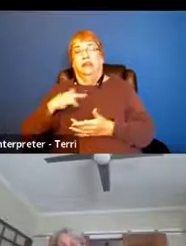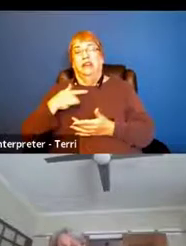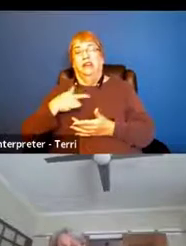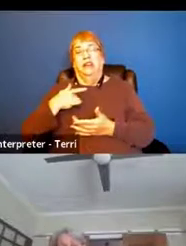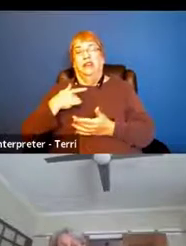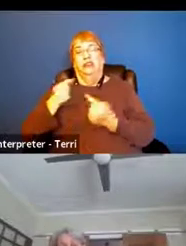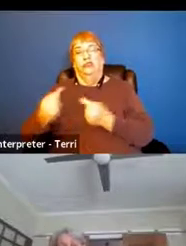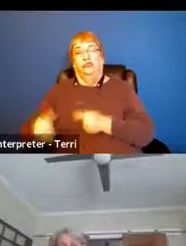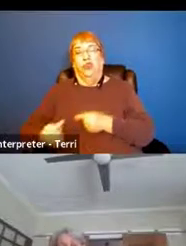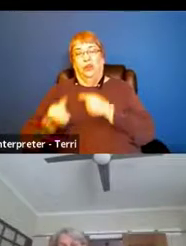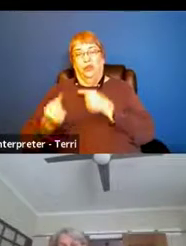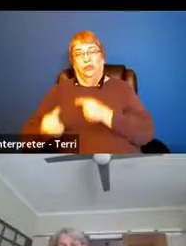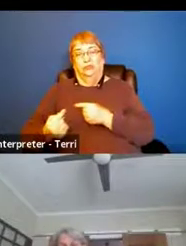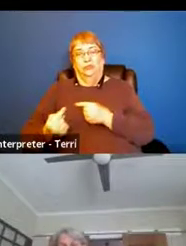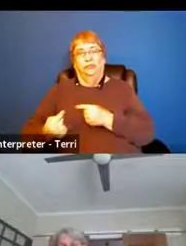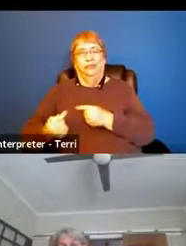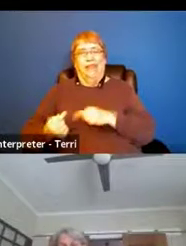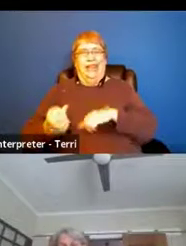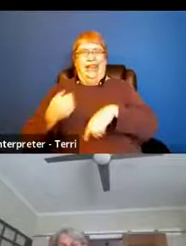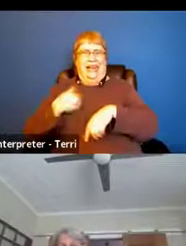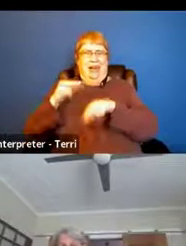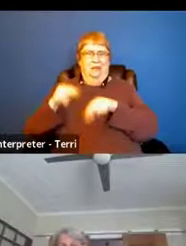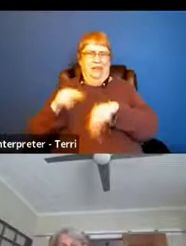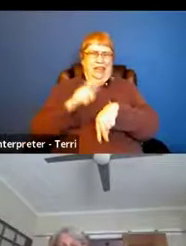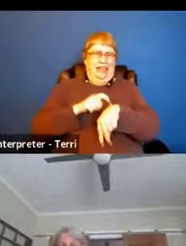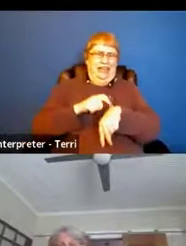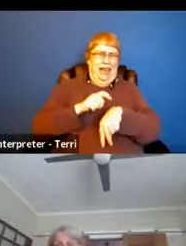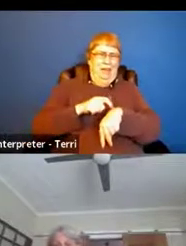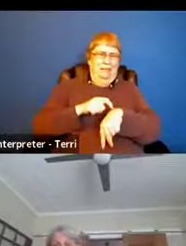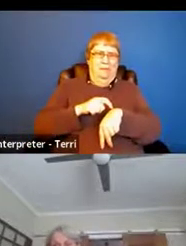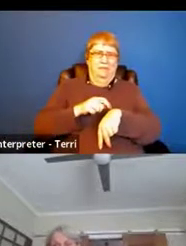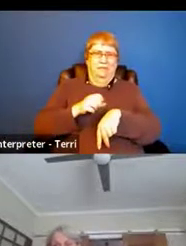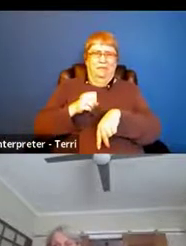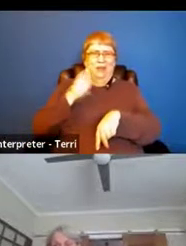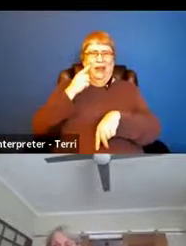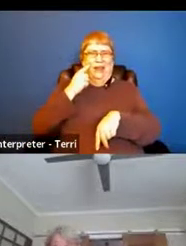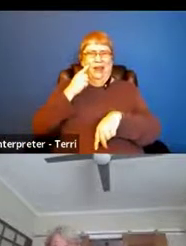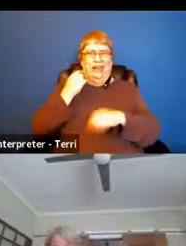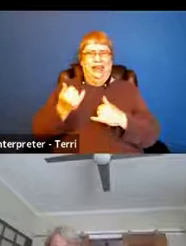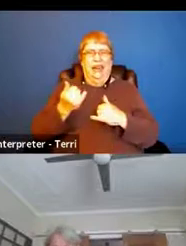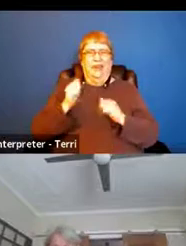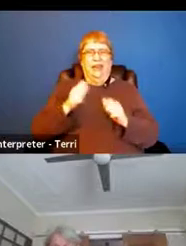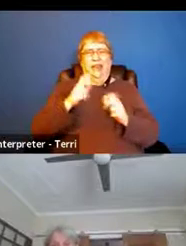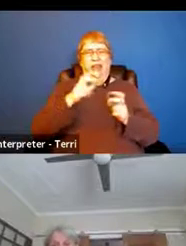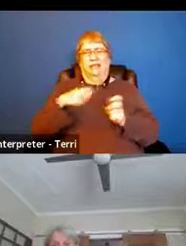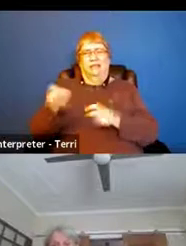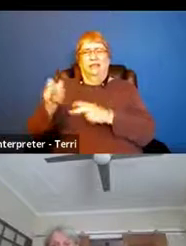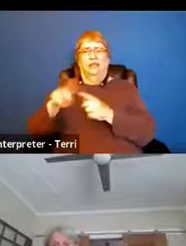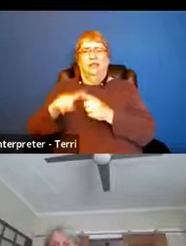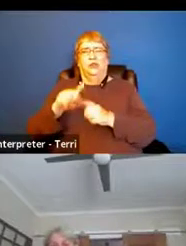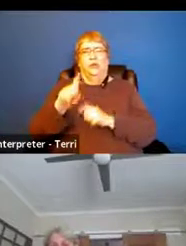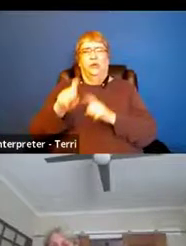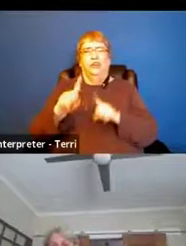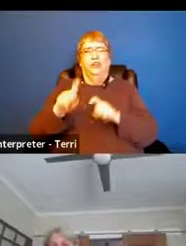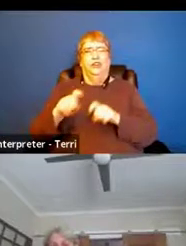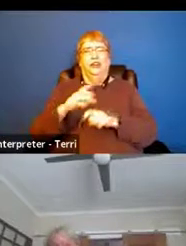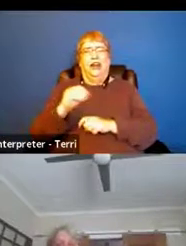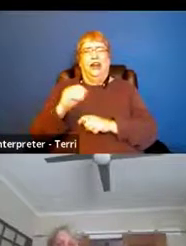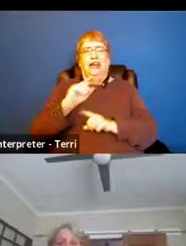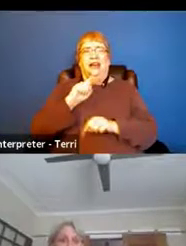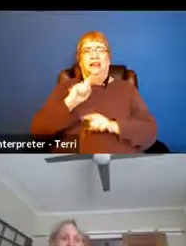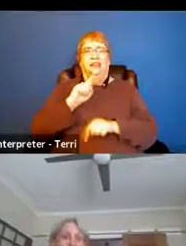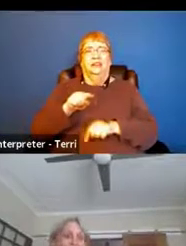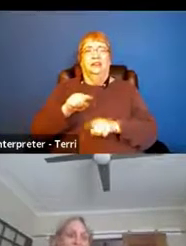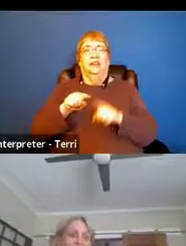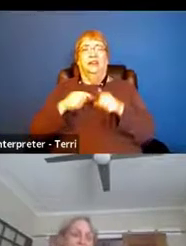I'm wondering, Rebecca, I'm looking at time. I'm wondering yes. if we actually transitioned to the Q&A. Yeah, we can do that. I'll just throw this up here real